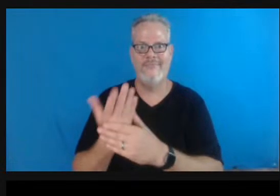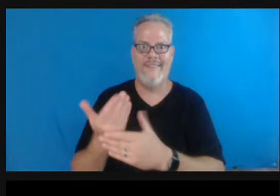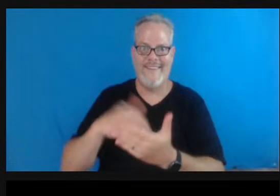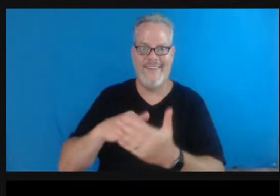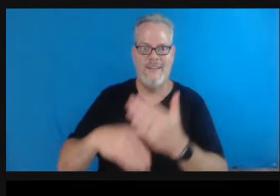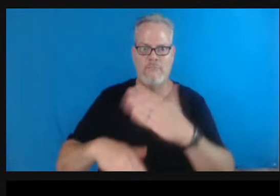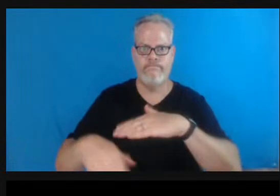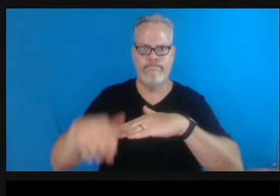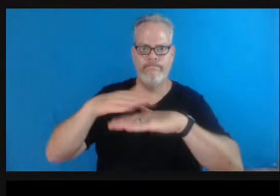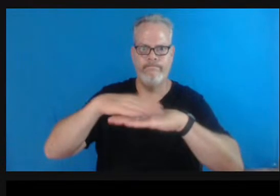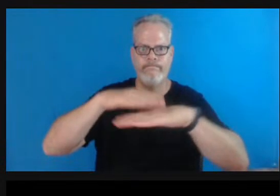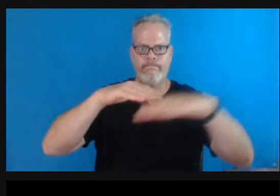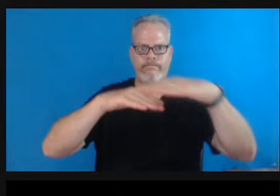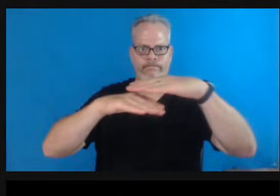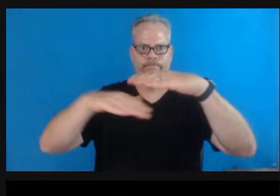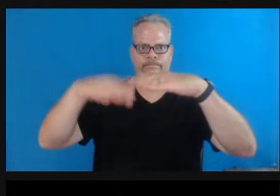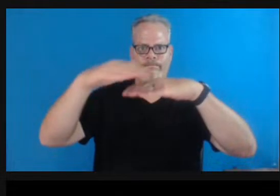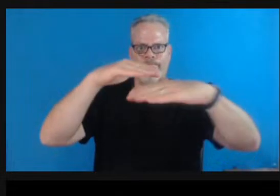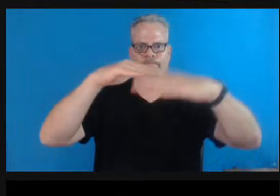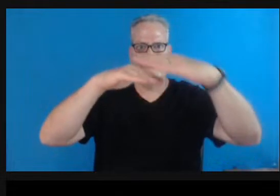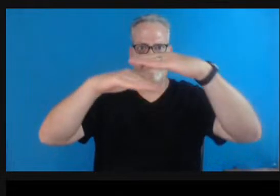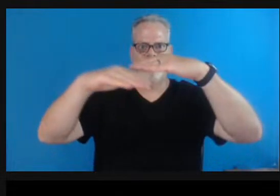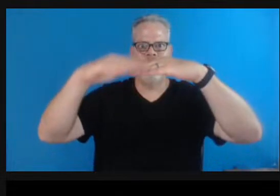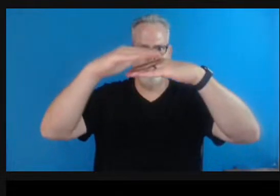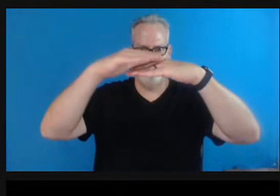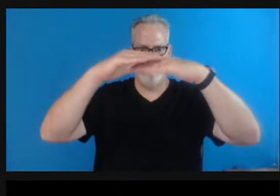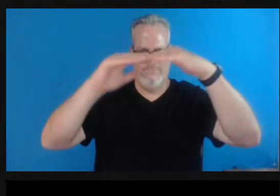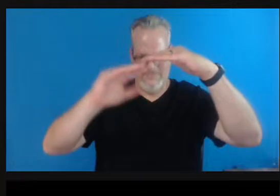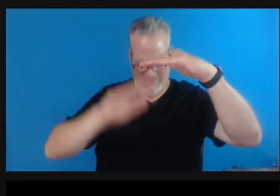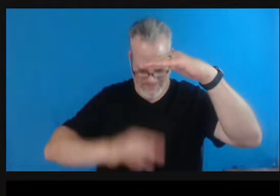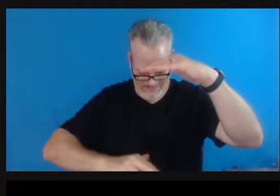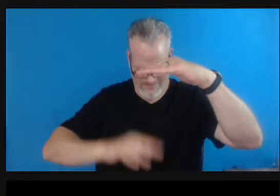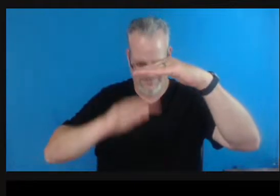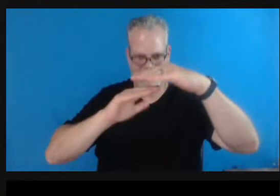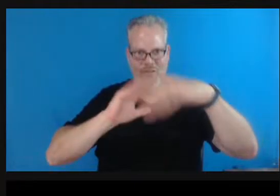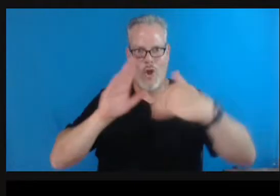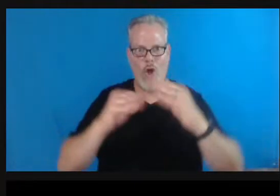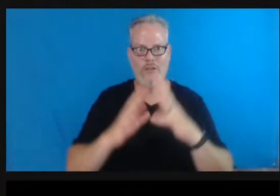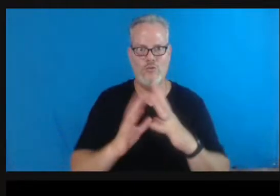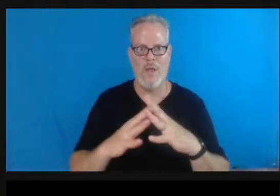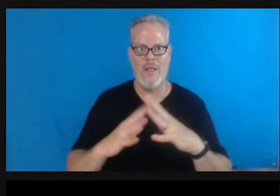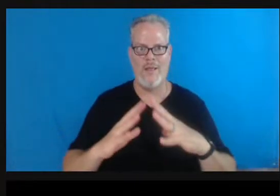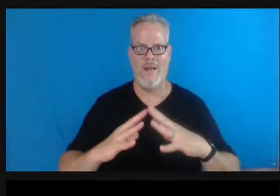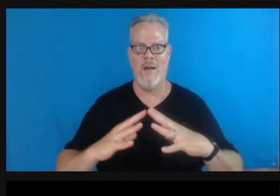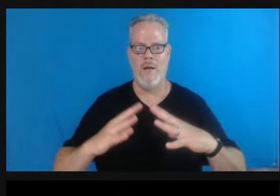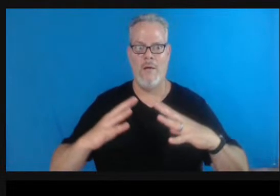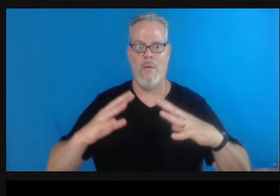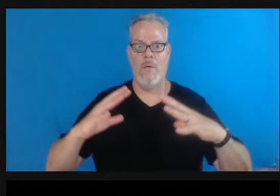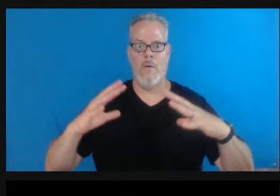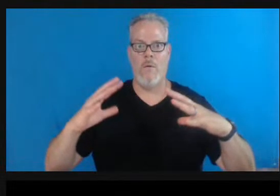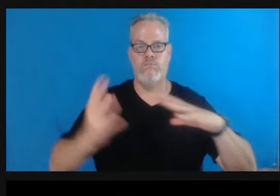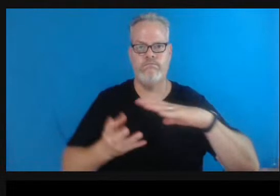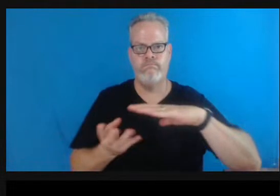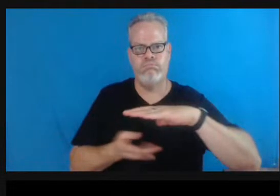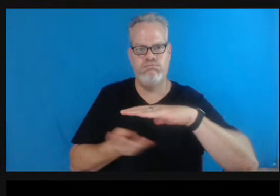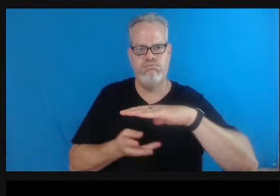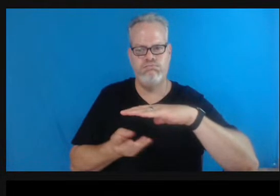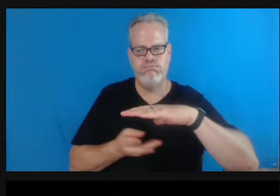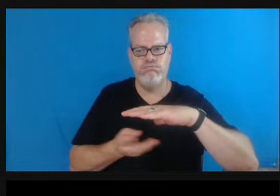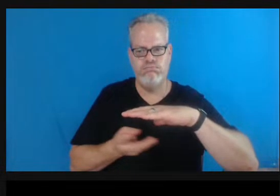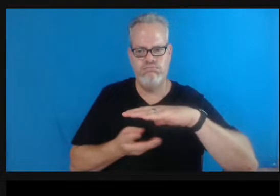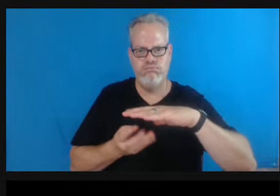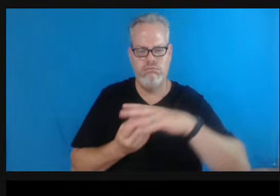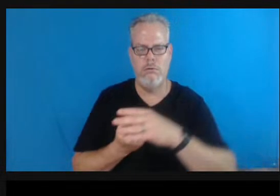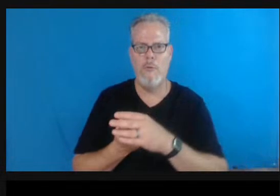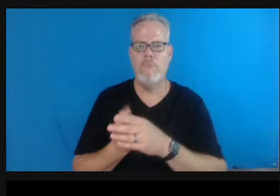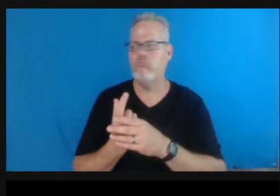a giant waterbed now of some kind. I don't know exactly, but the whole thing is swelling up there, injecting from below and oozing out the stuff that's been